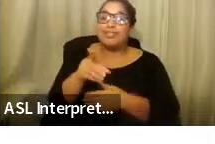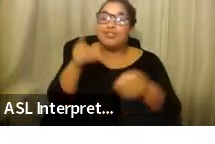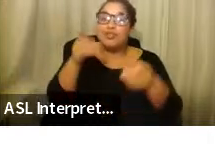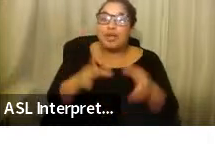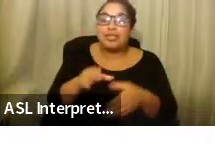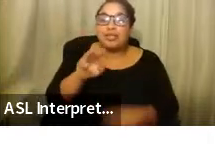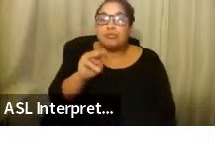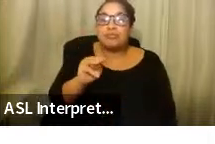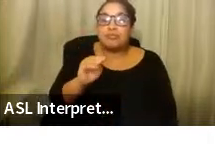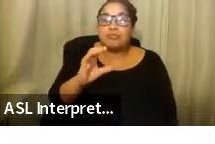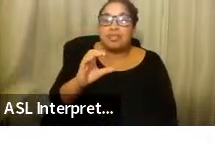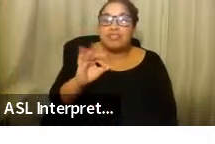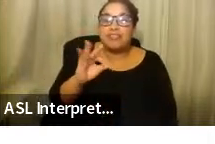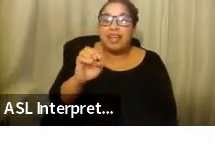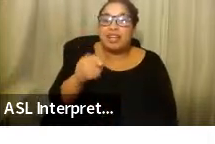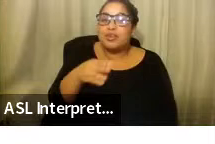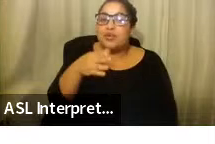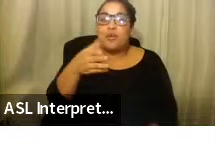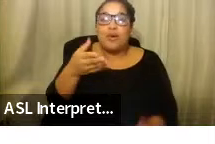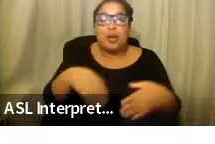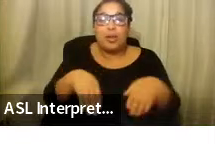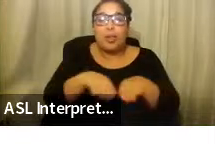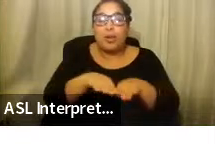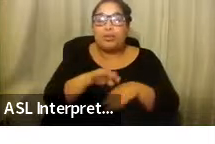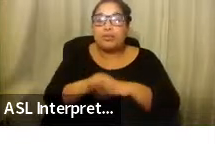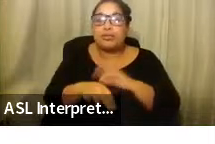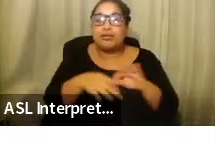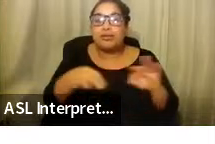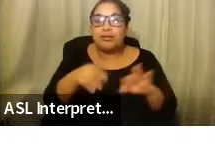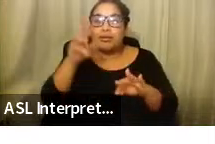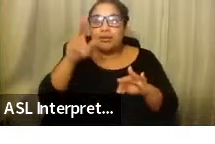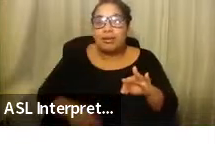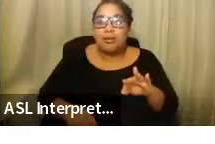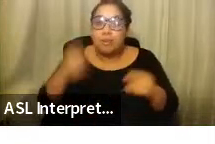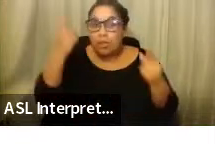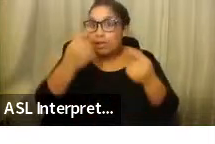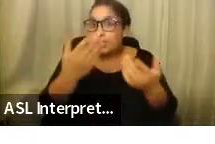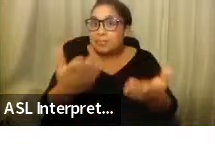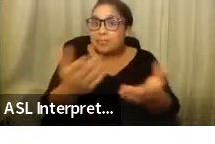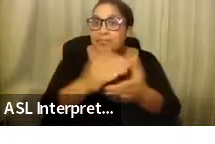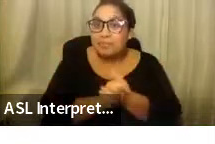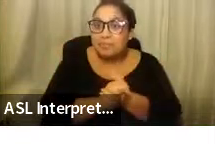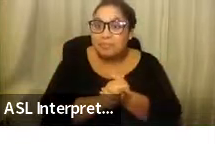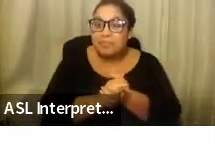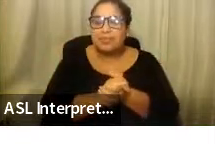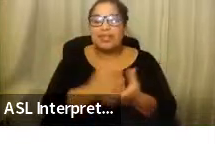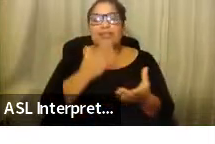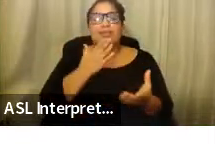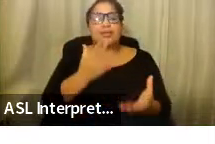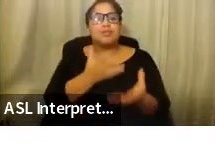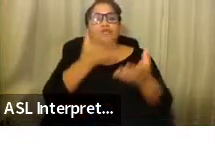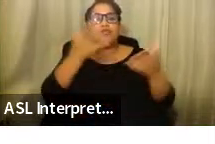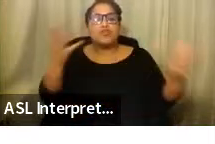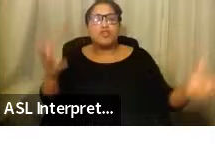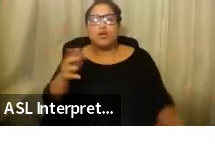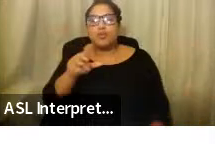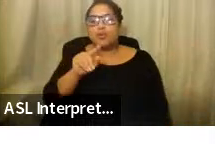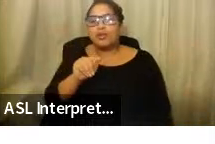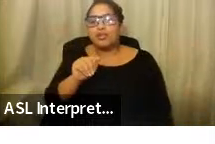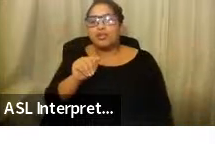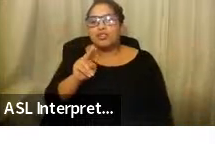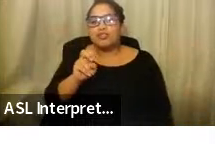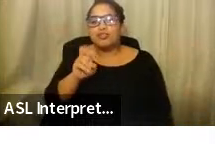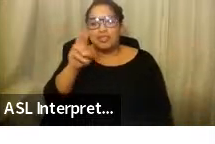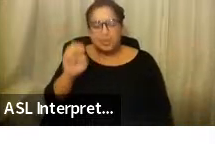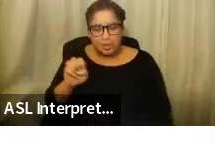your closing thoughts, and then I will wind down this forum. Thank you so much, Tueri, and thank you to